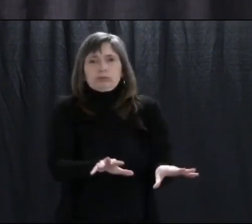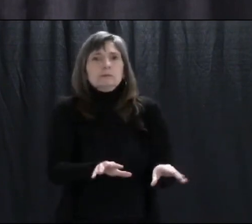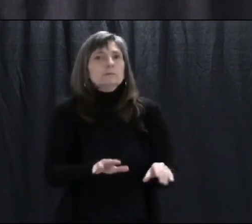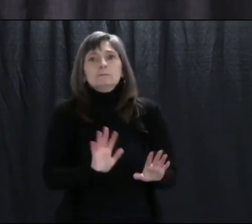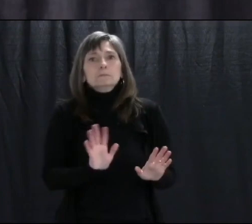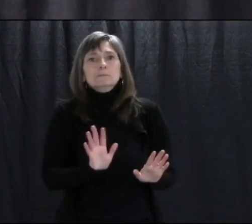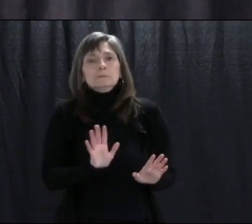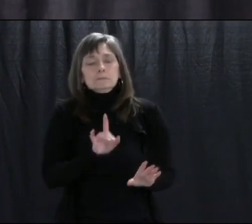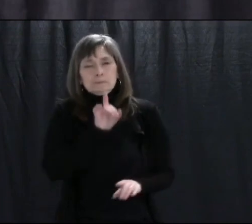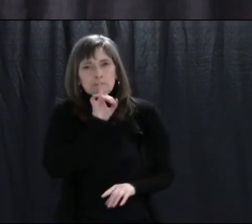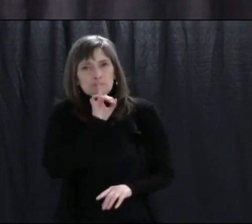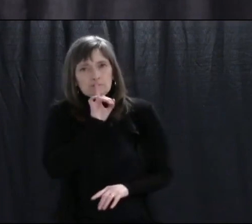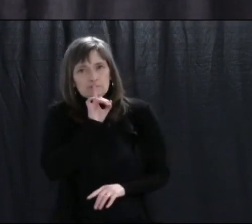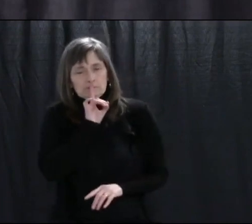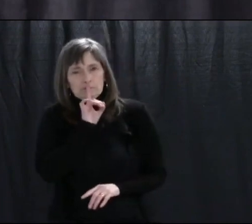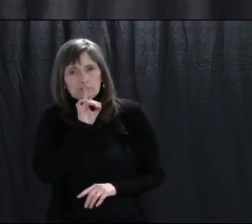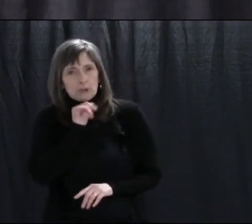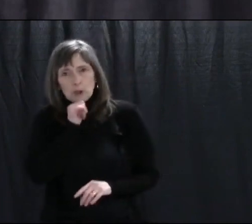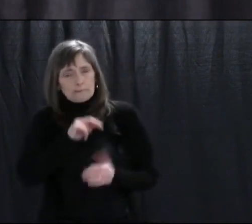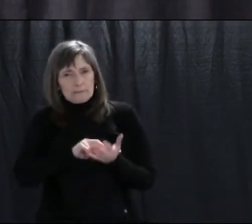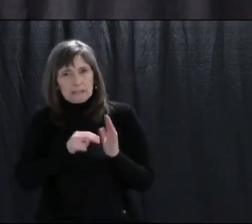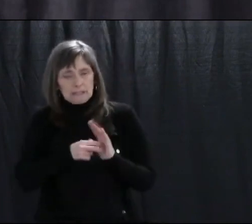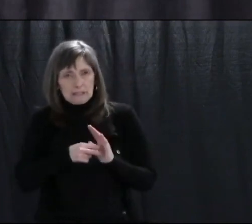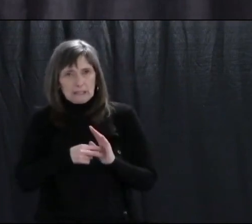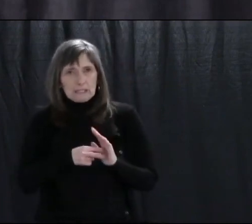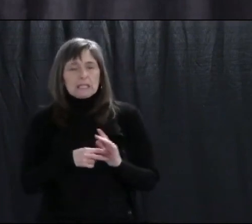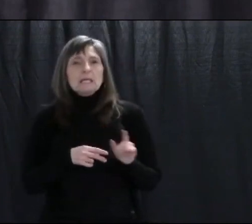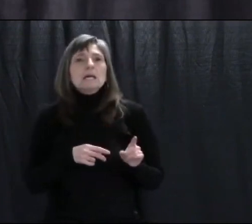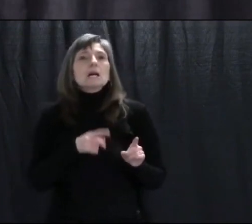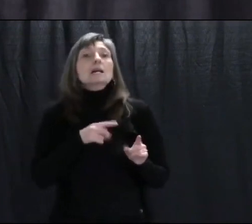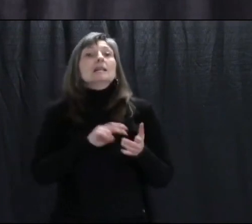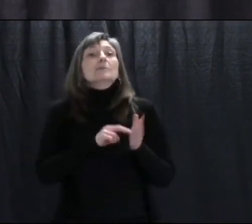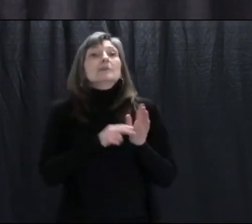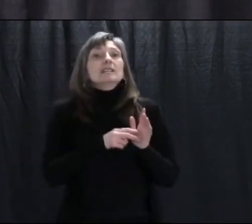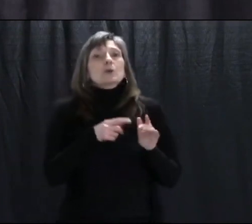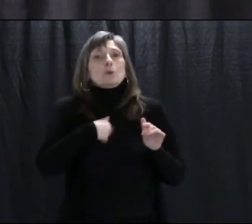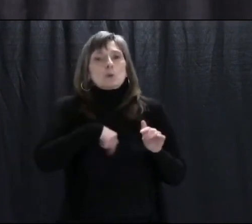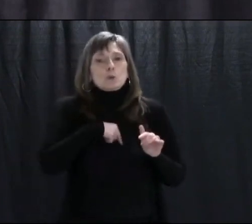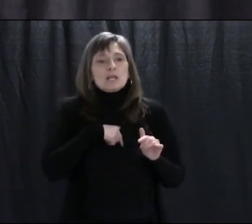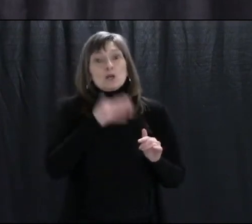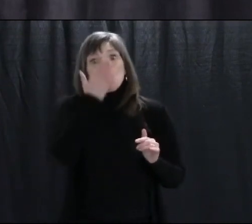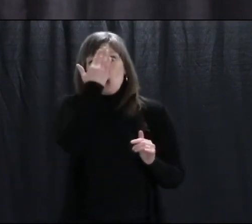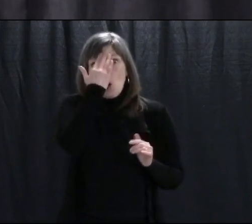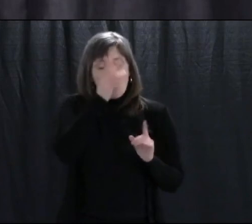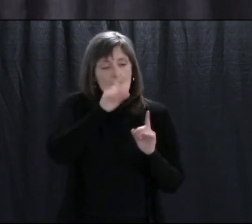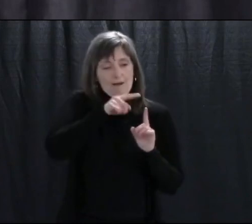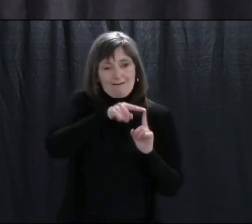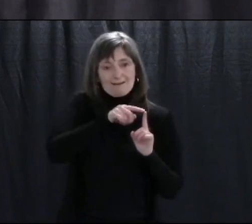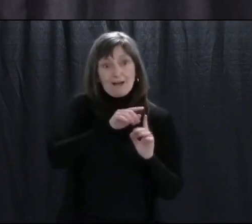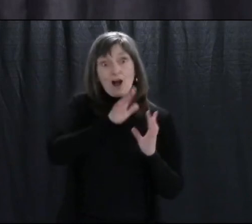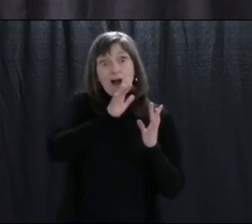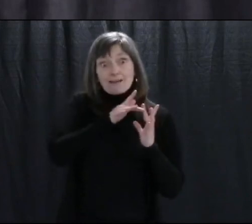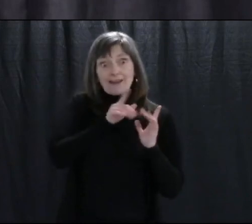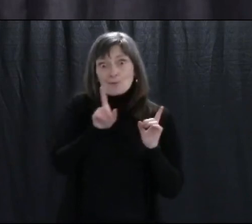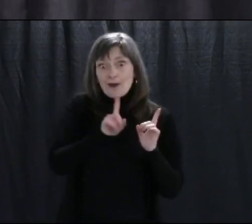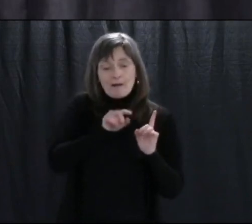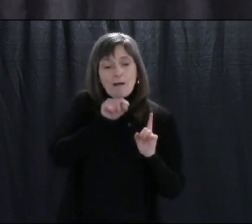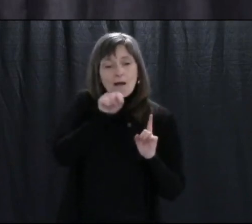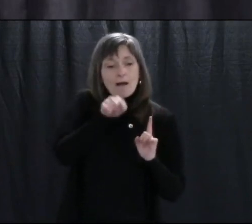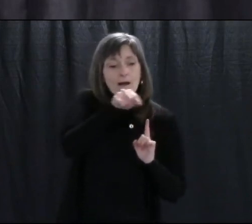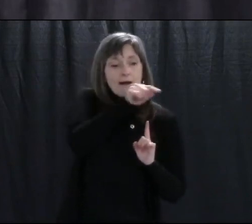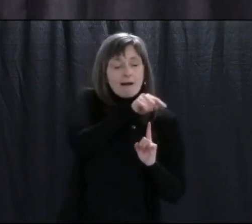cases widespread in our community. It means we have found cases that we know through contacts, which most, if